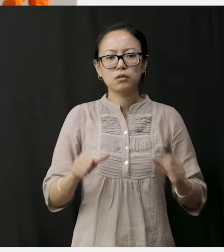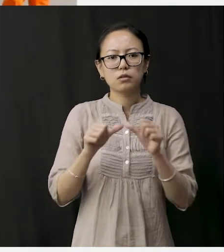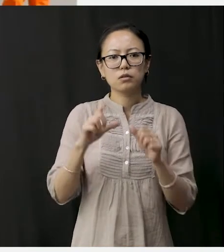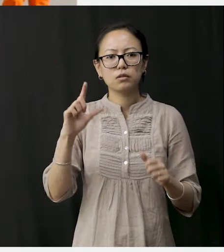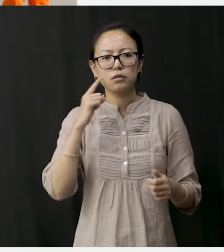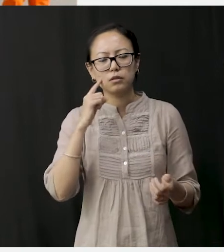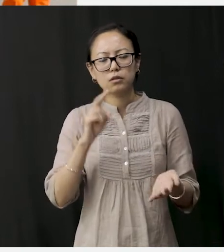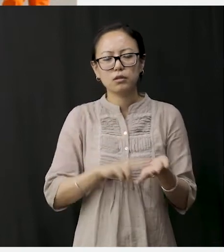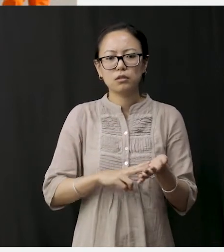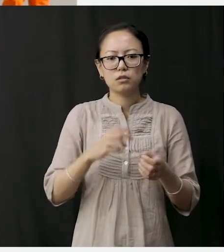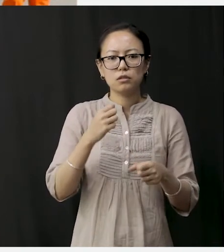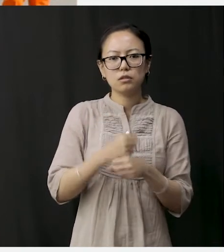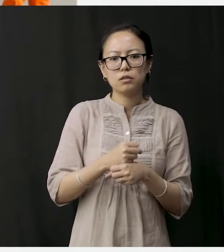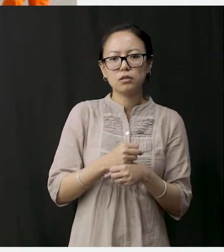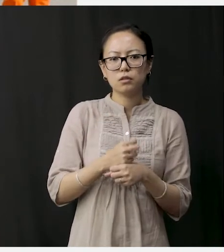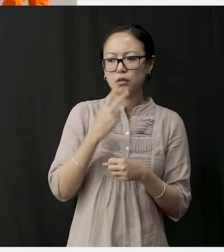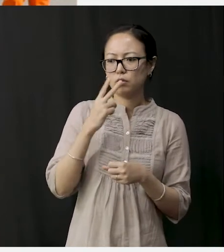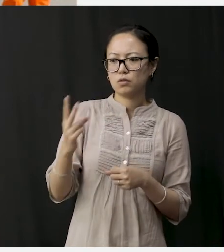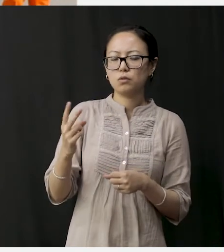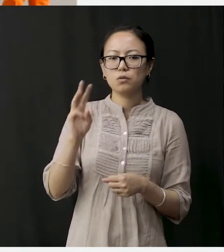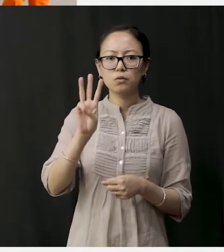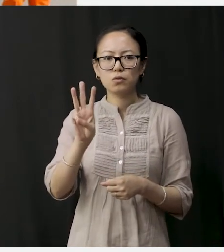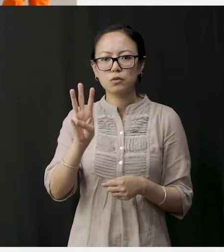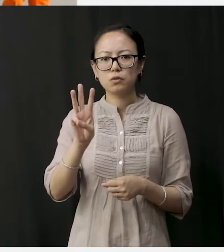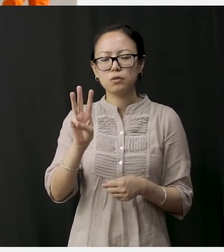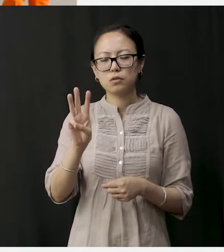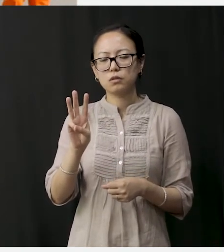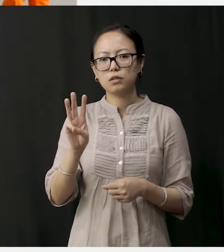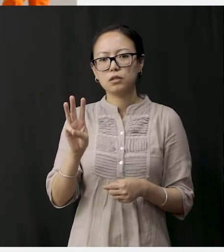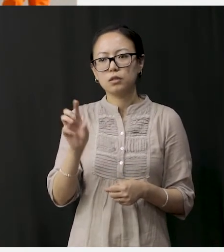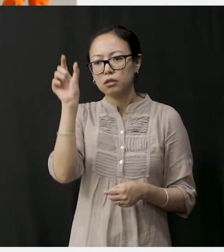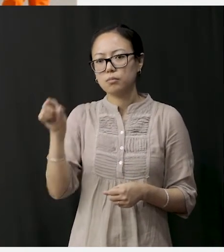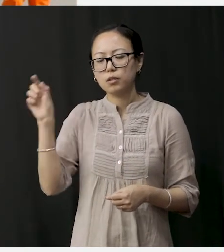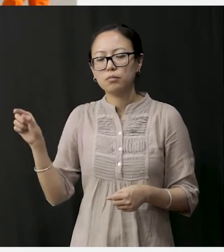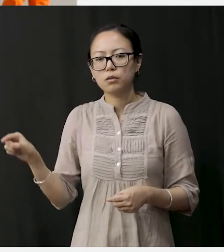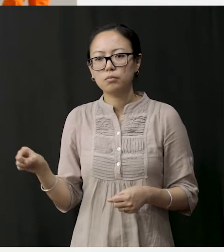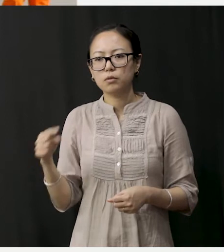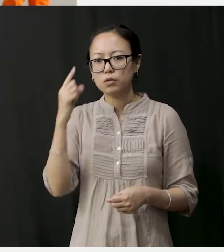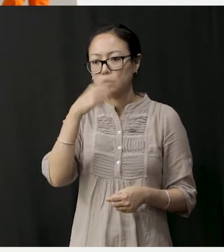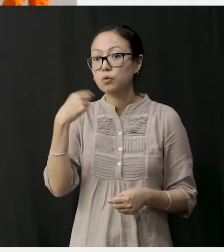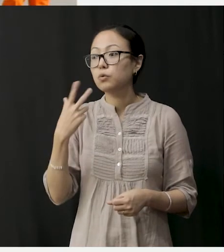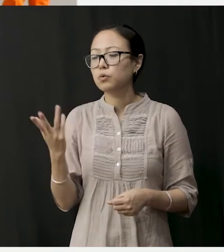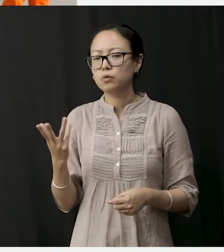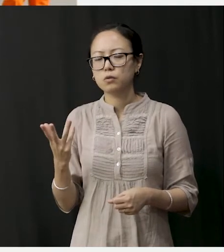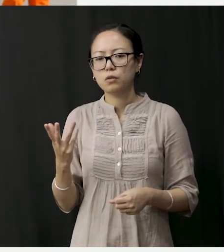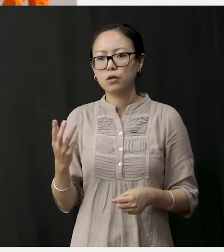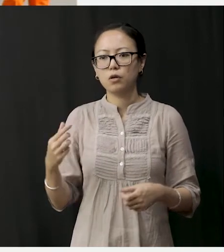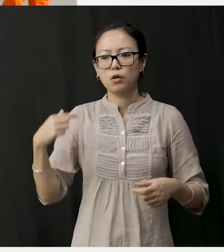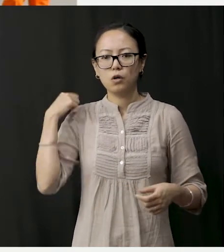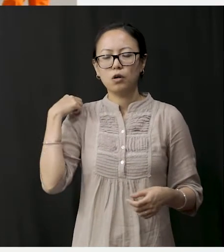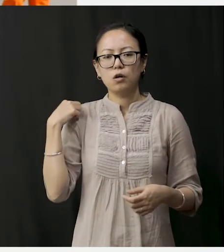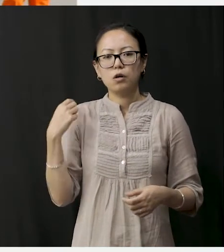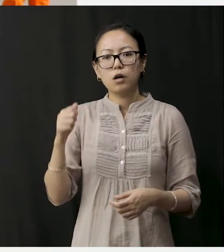And those were the shopkeeper, the police, and the sweeper, okay. Now what